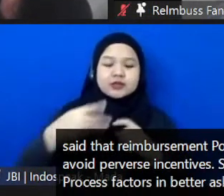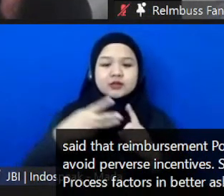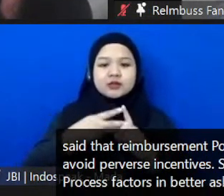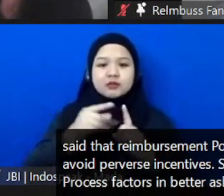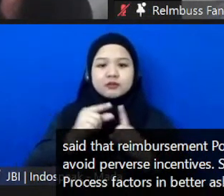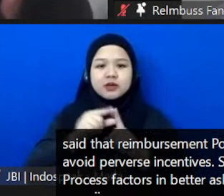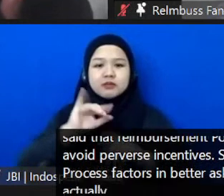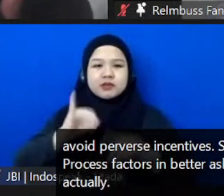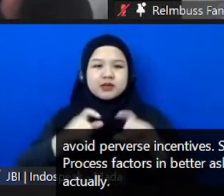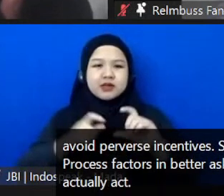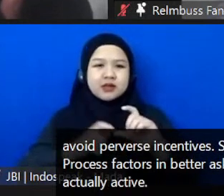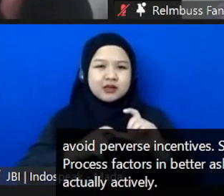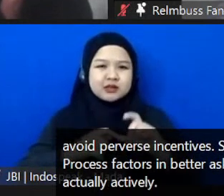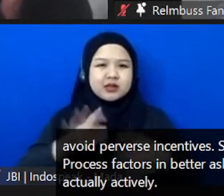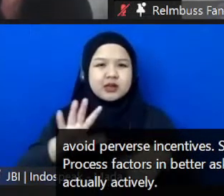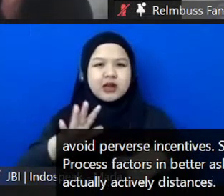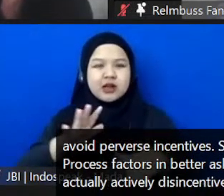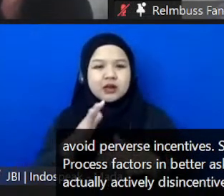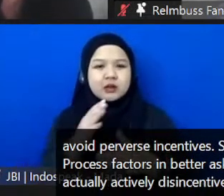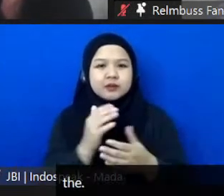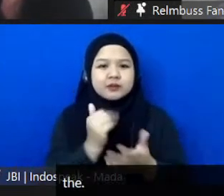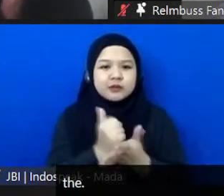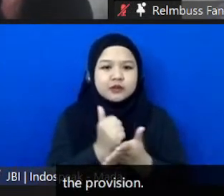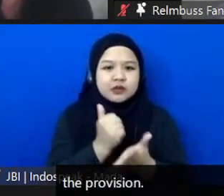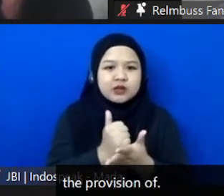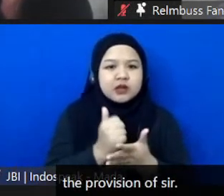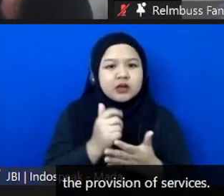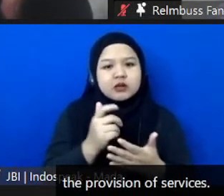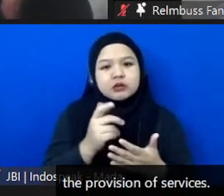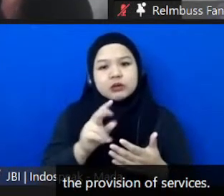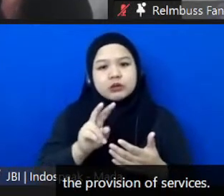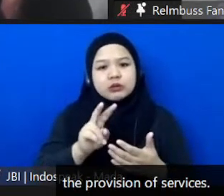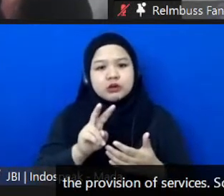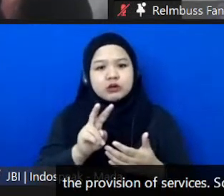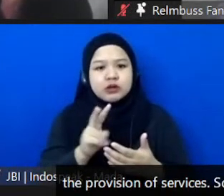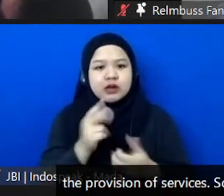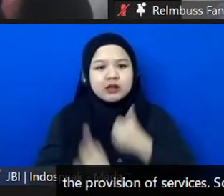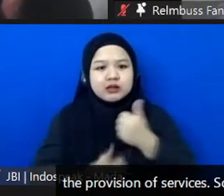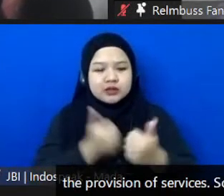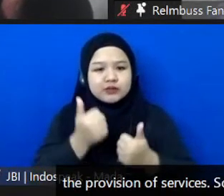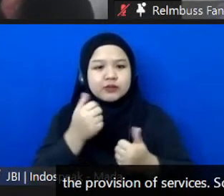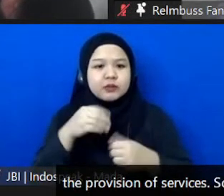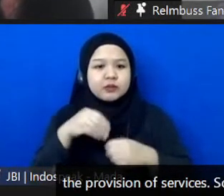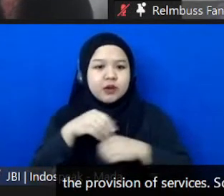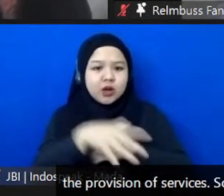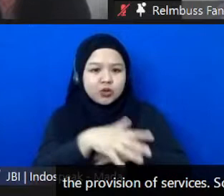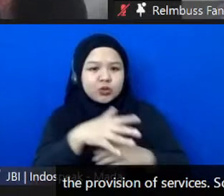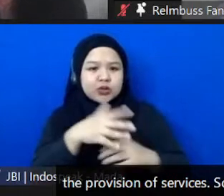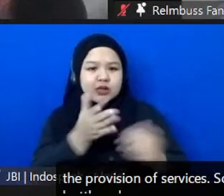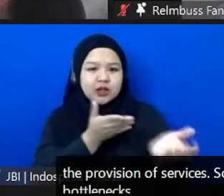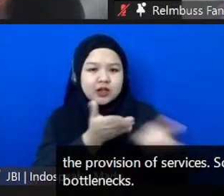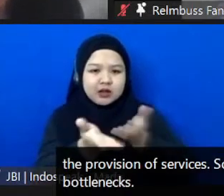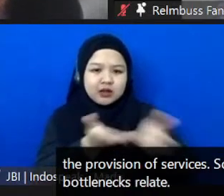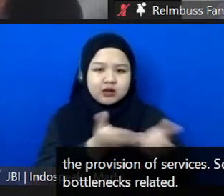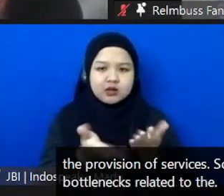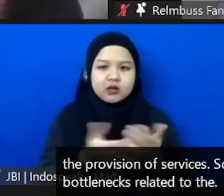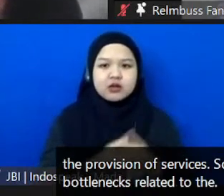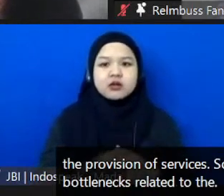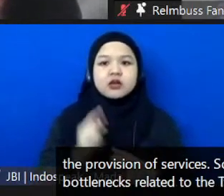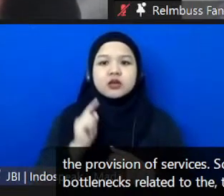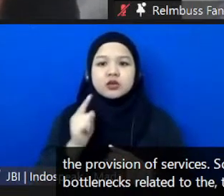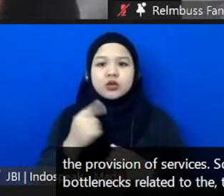can actually actively disincentivize the provision of services. So I think that there are a lot of bottlenecks related to